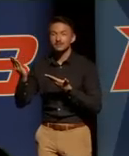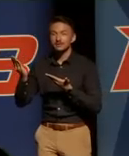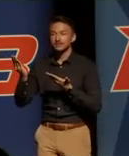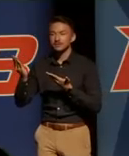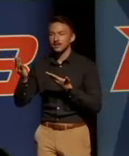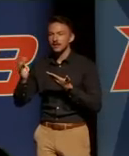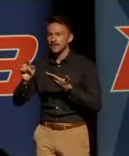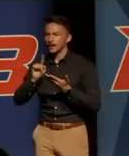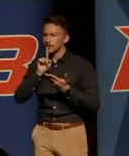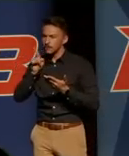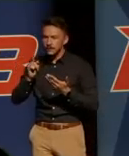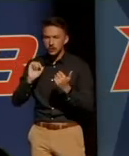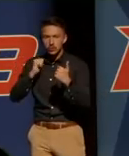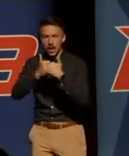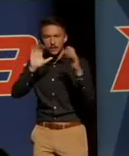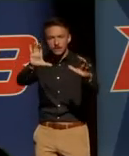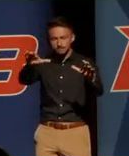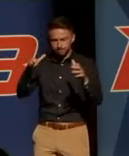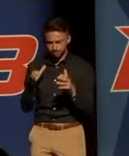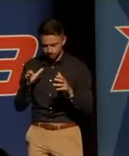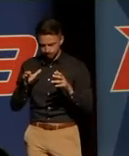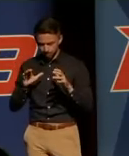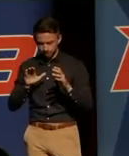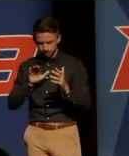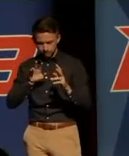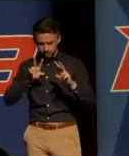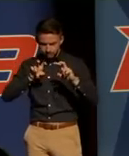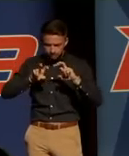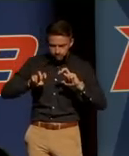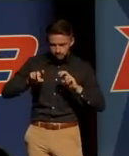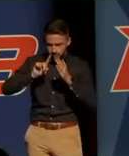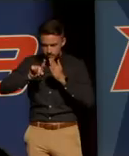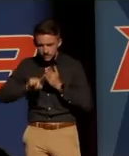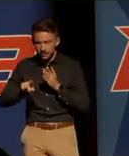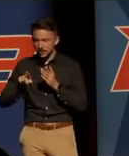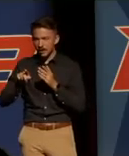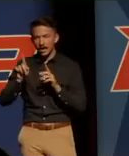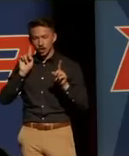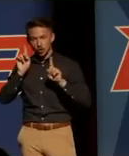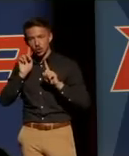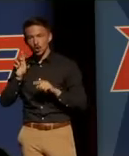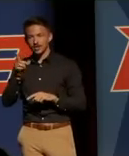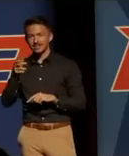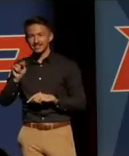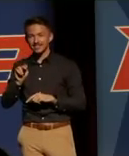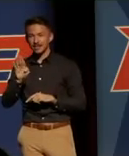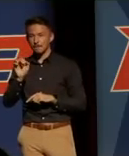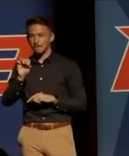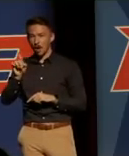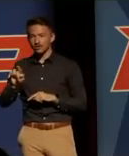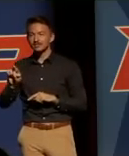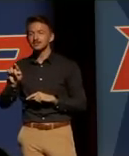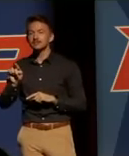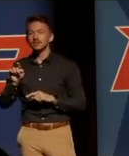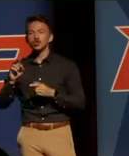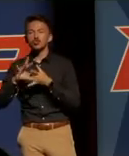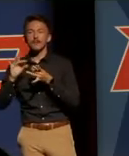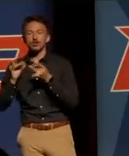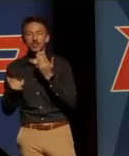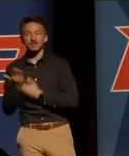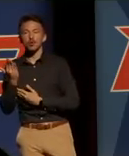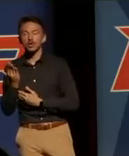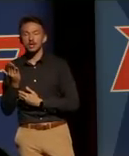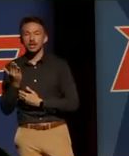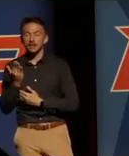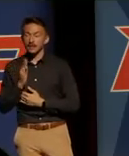real challenges. And you heard Dean Boss mention this morning. The real challenges that